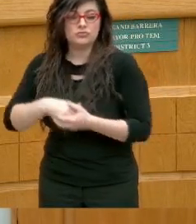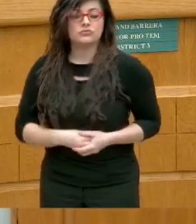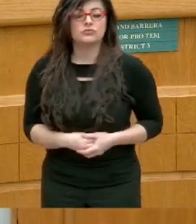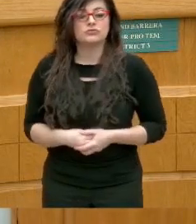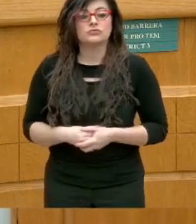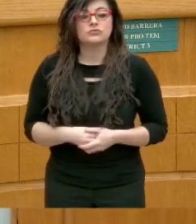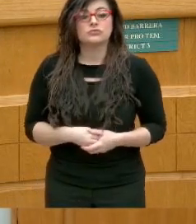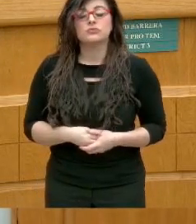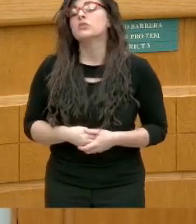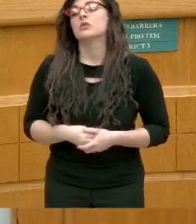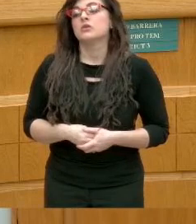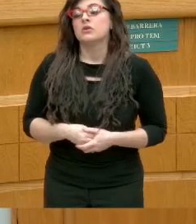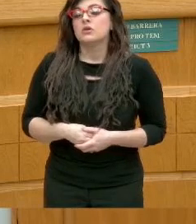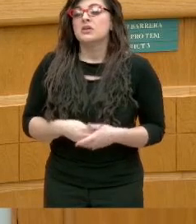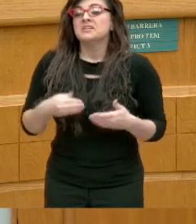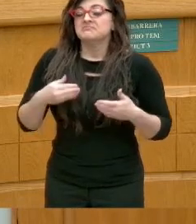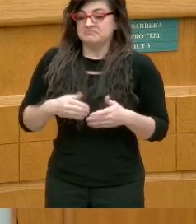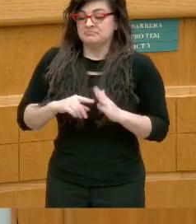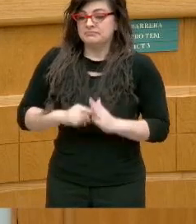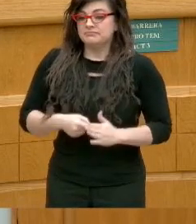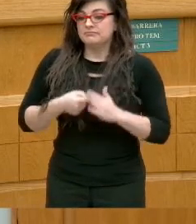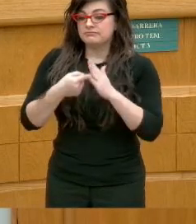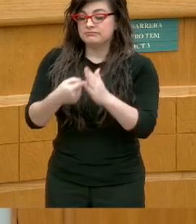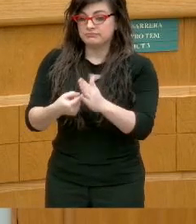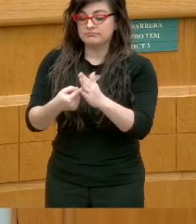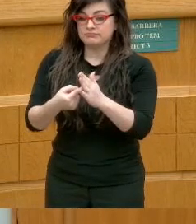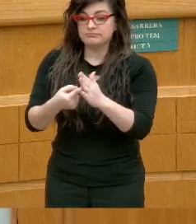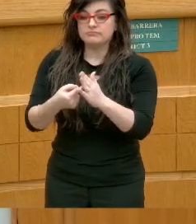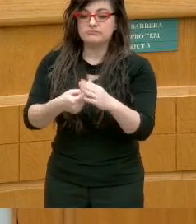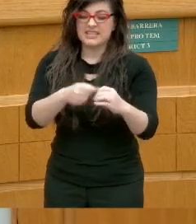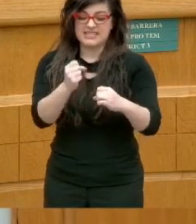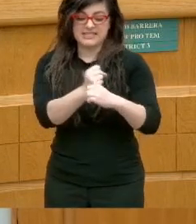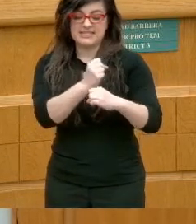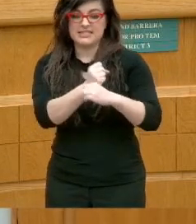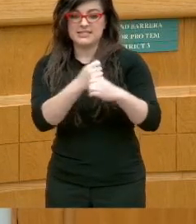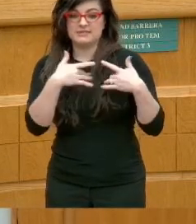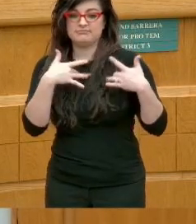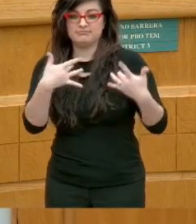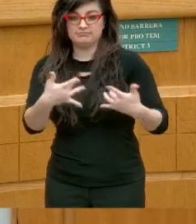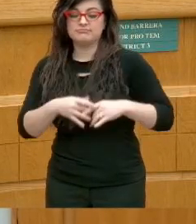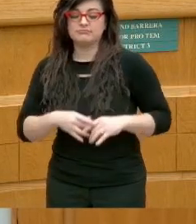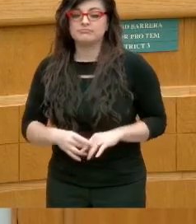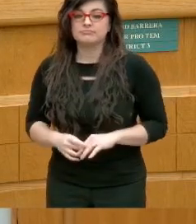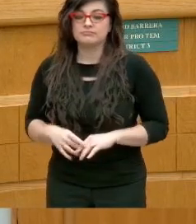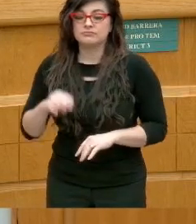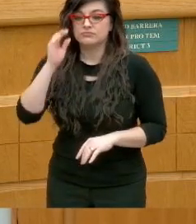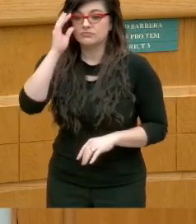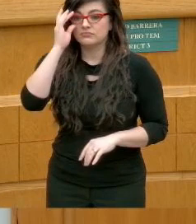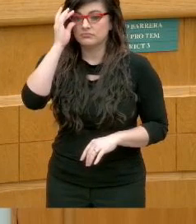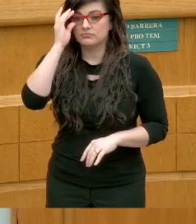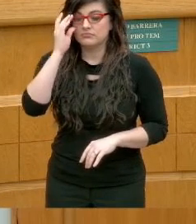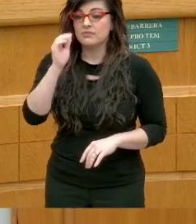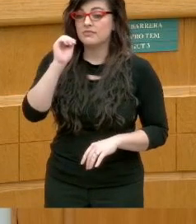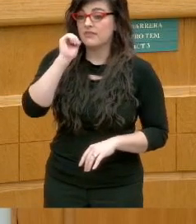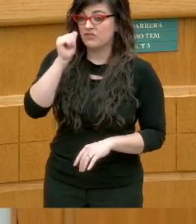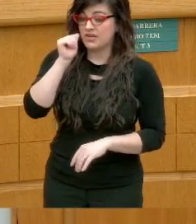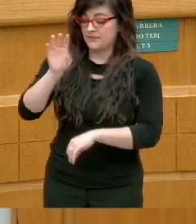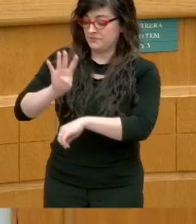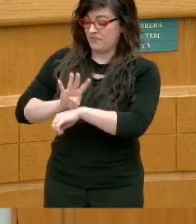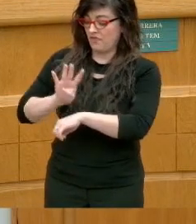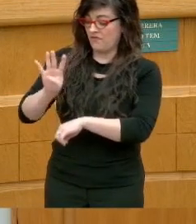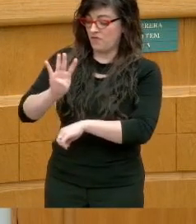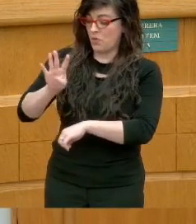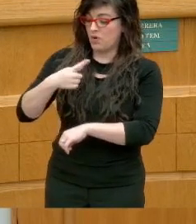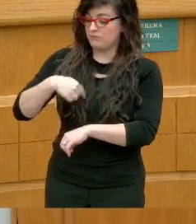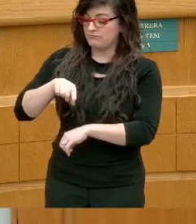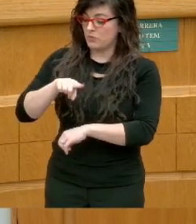Okay, so with that, let me begin with our statistics or our update. Each day at 4 o'clock, we look back